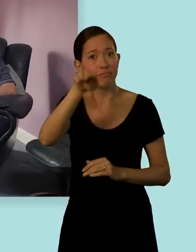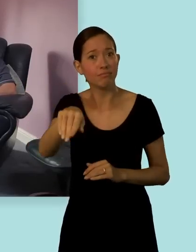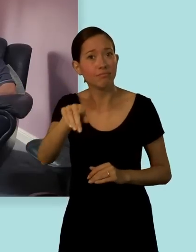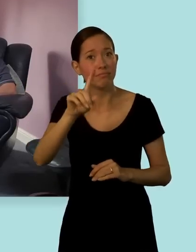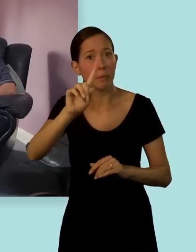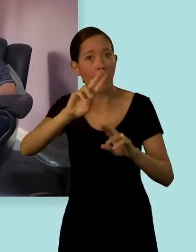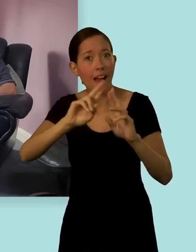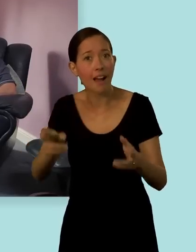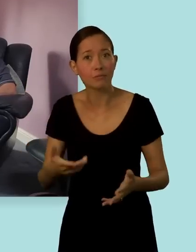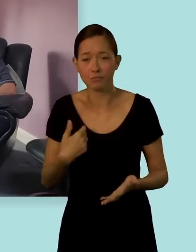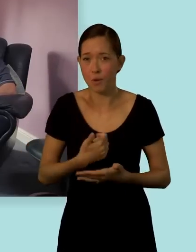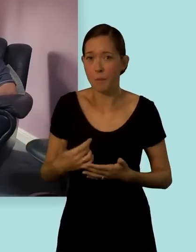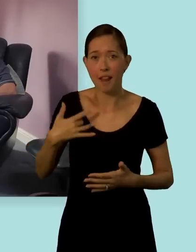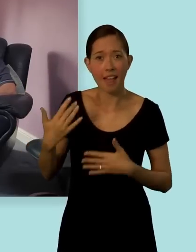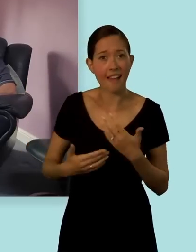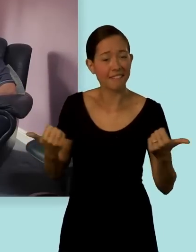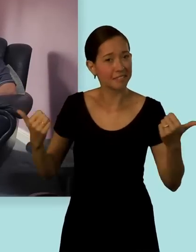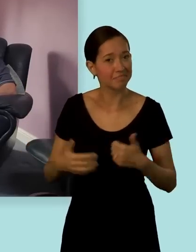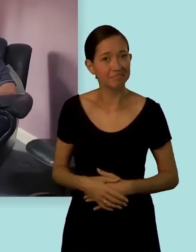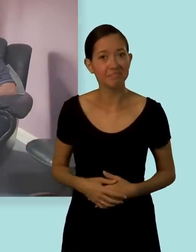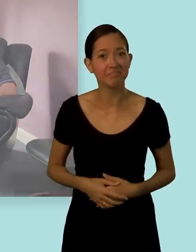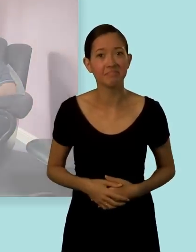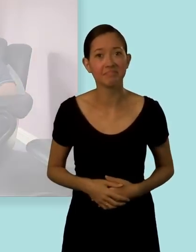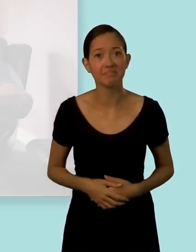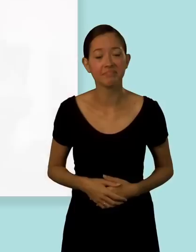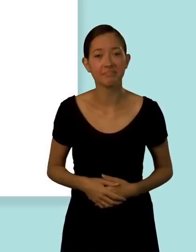and be entertained by other people. So we live a perfectly normal life.